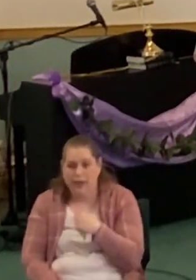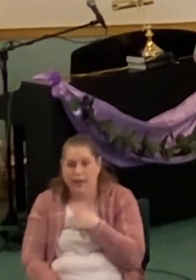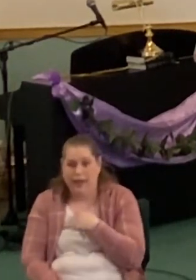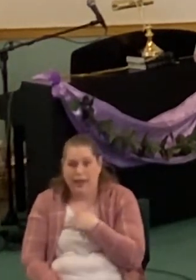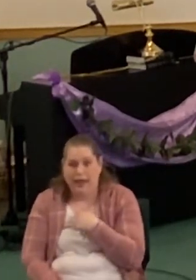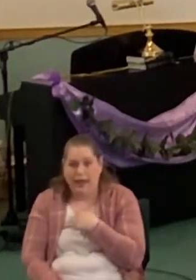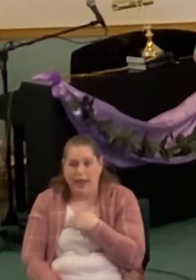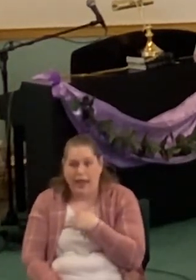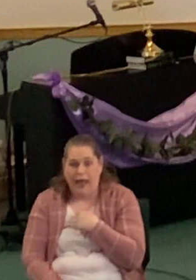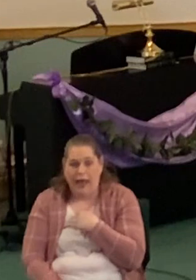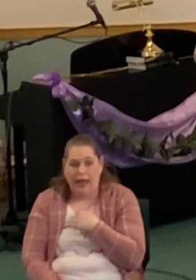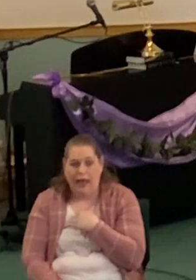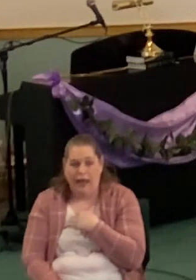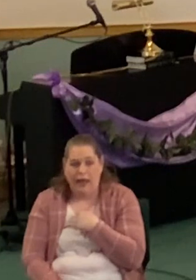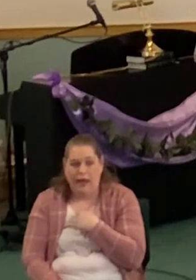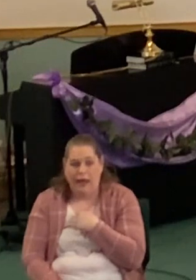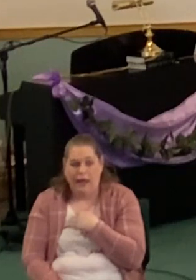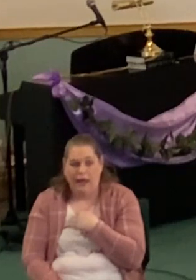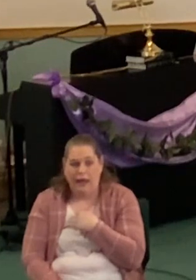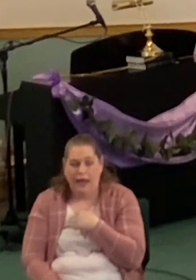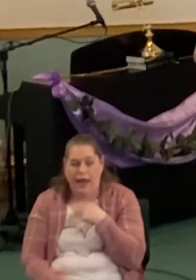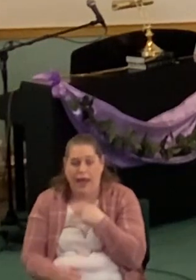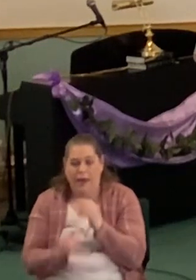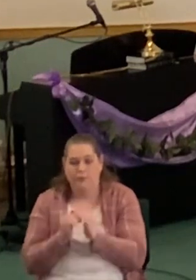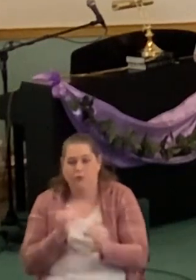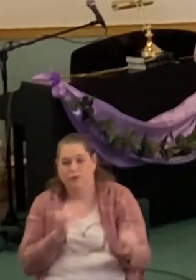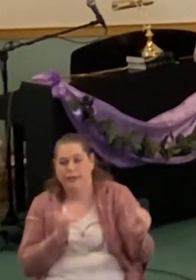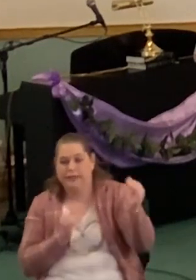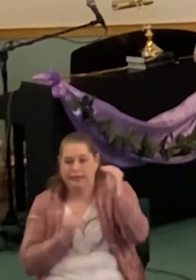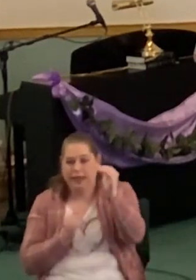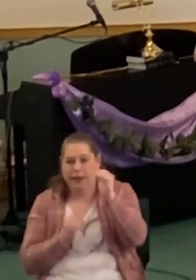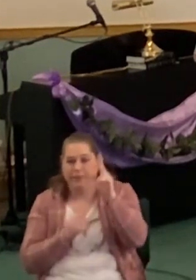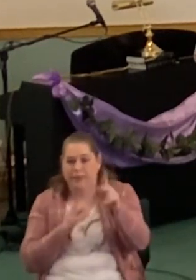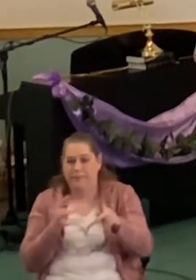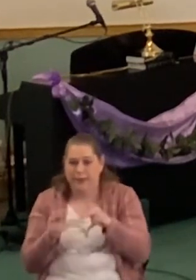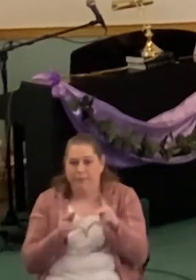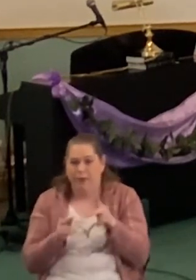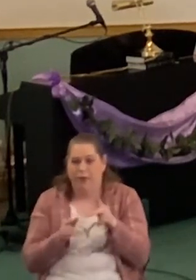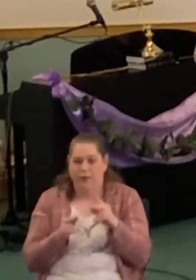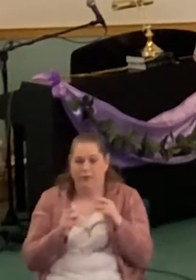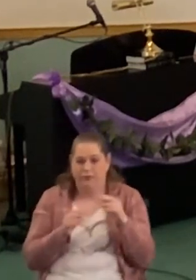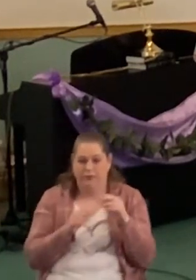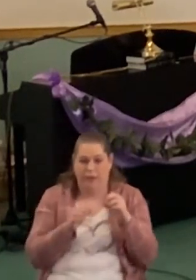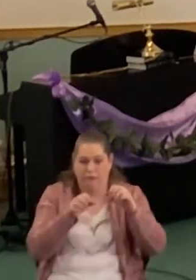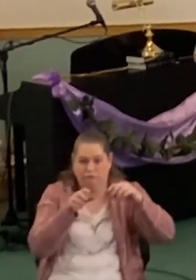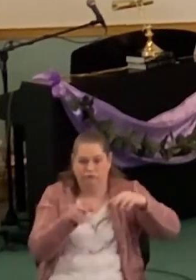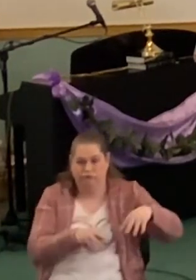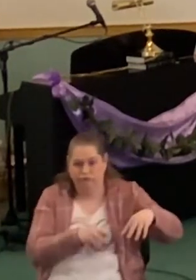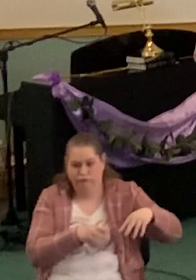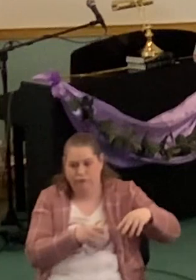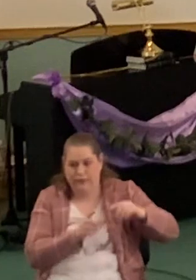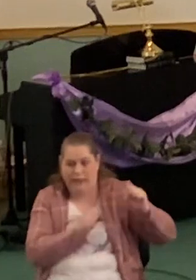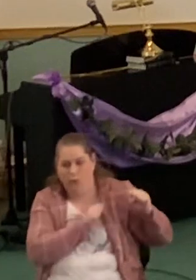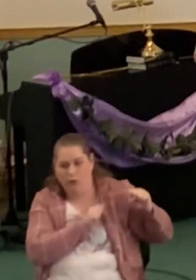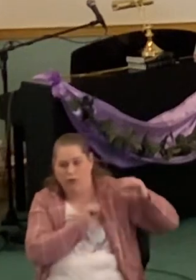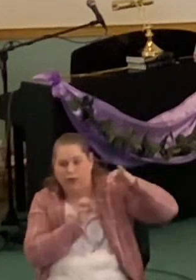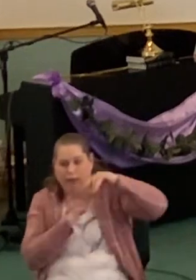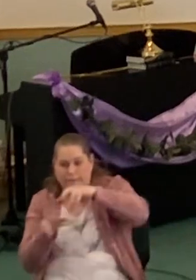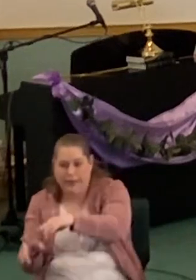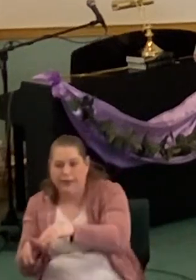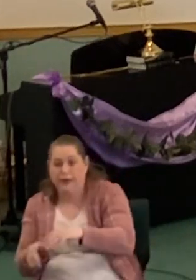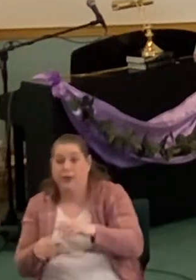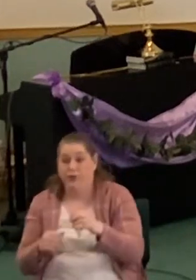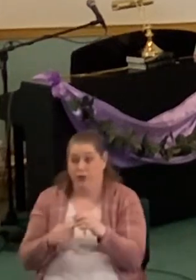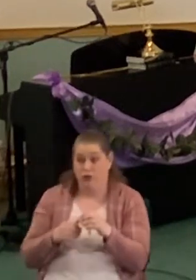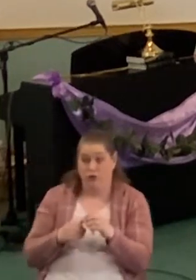and impetuous people who march throughout the earth to seize dwelling places which are not theirs. They are dreaded